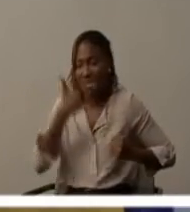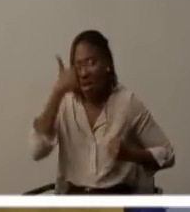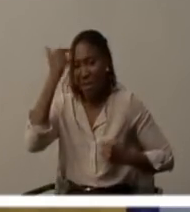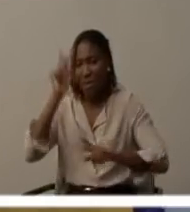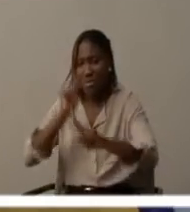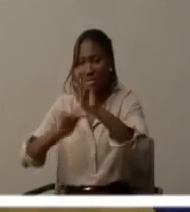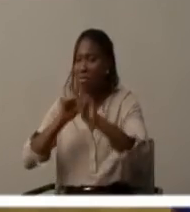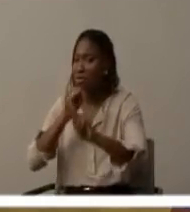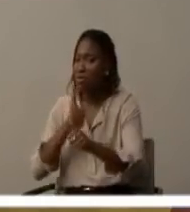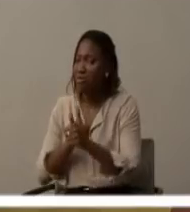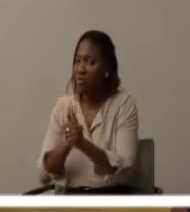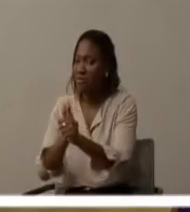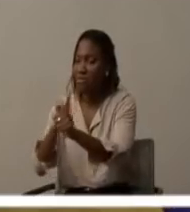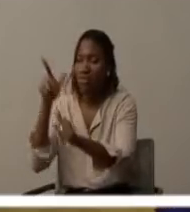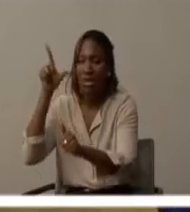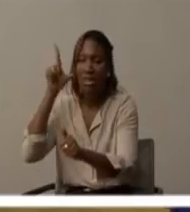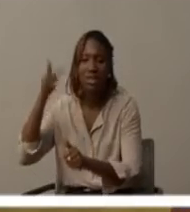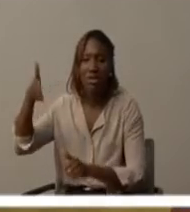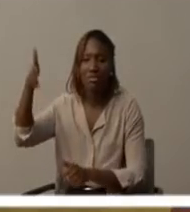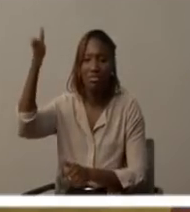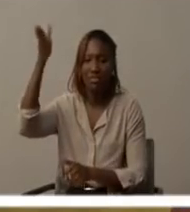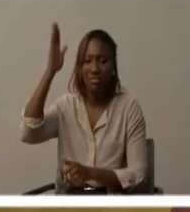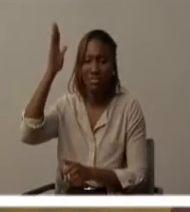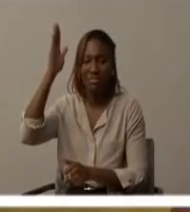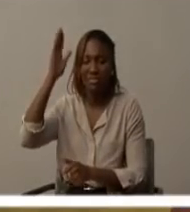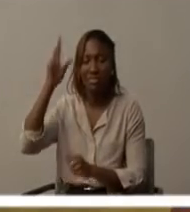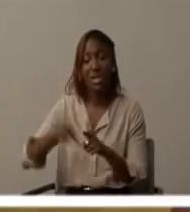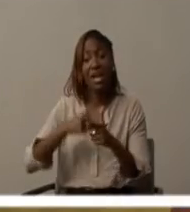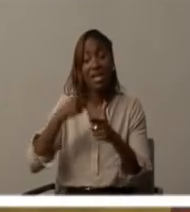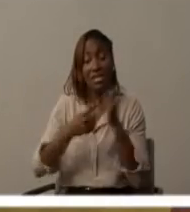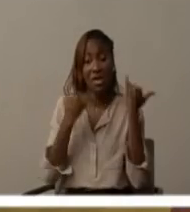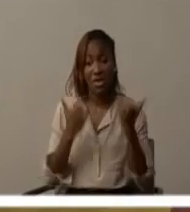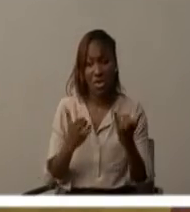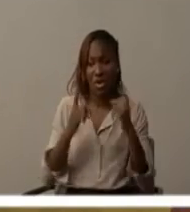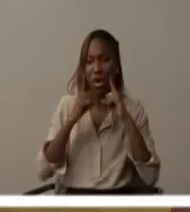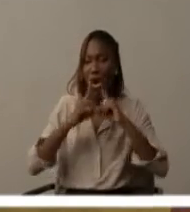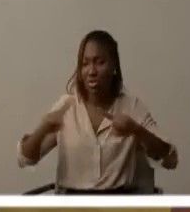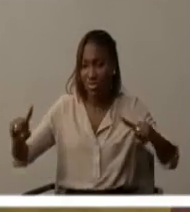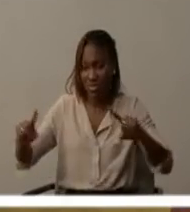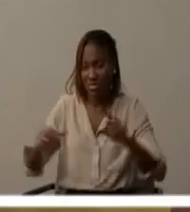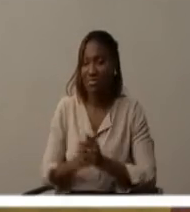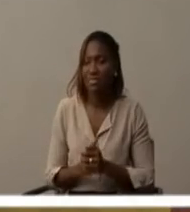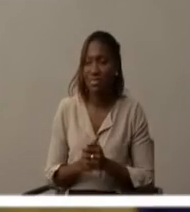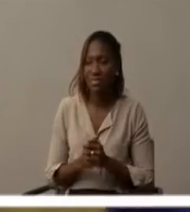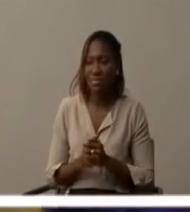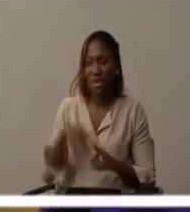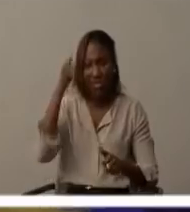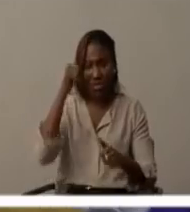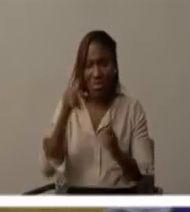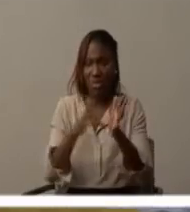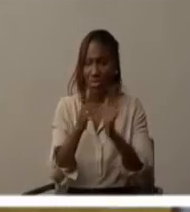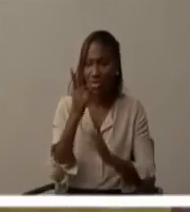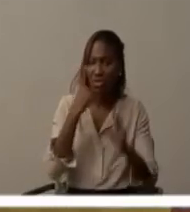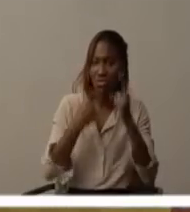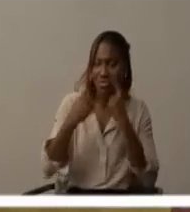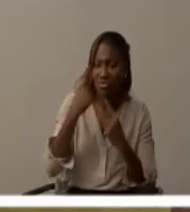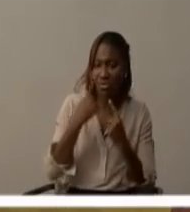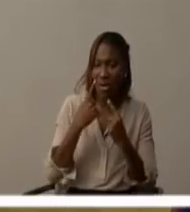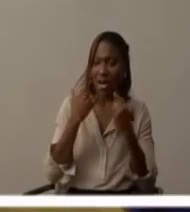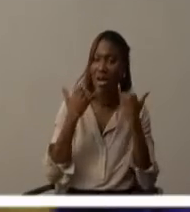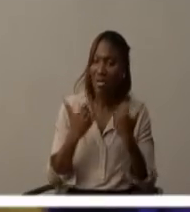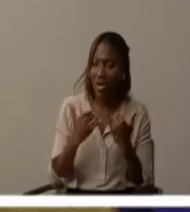again. It moves forward again. It moves from the desolation and the weeping of Jesus to an action of God. And